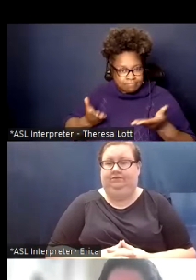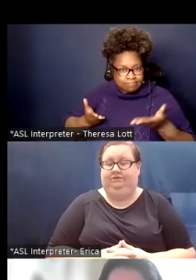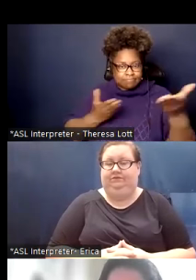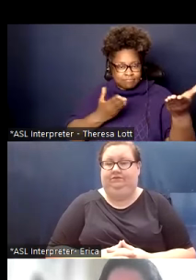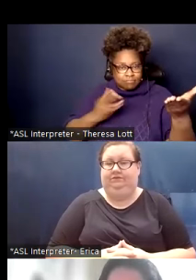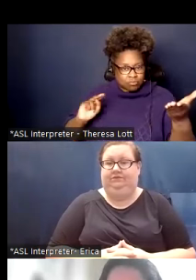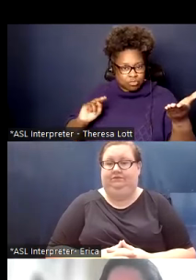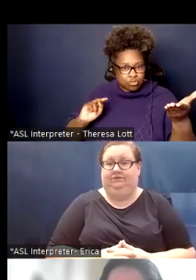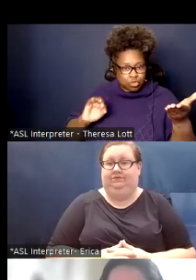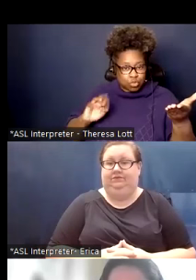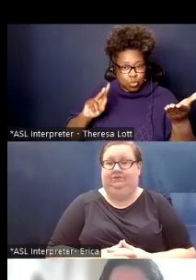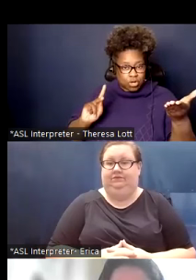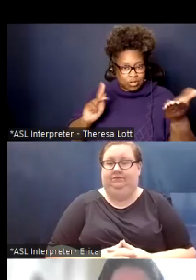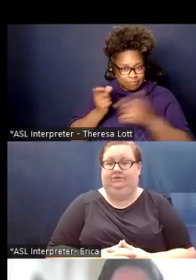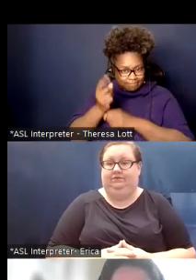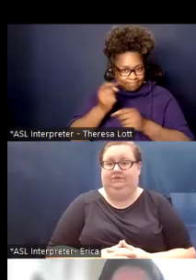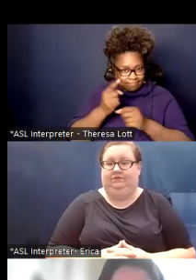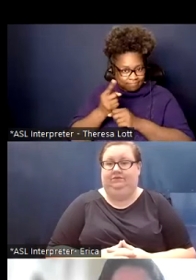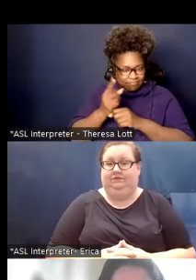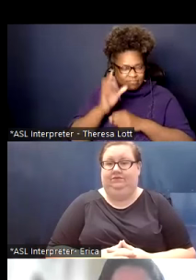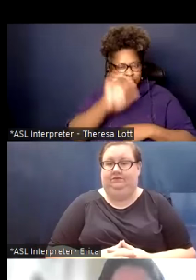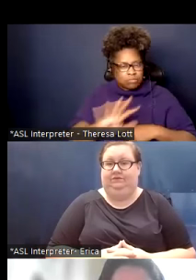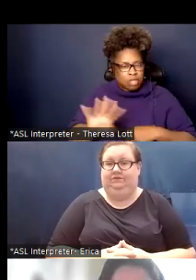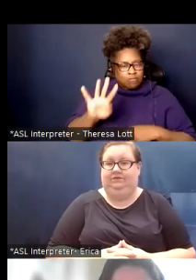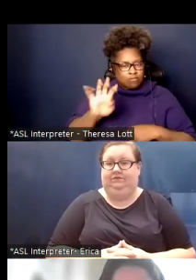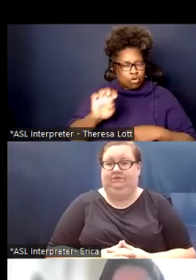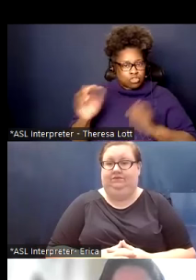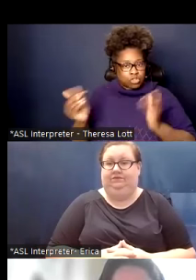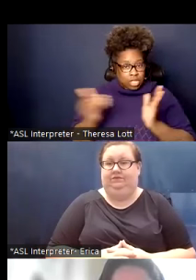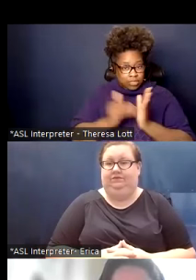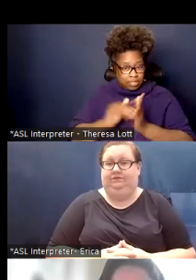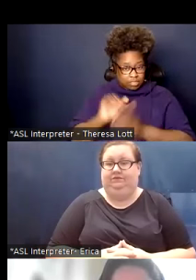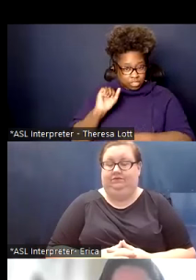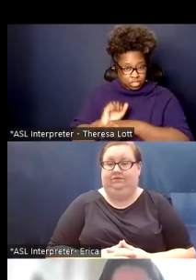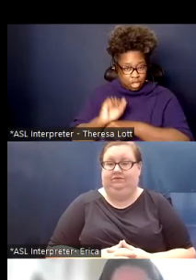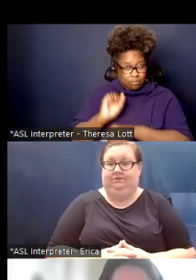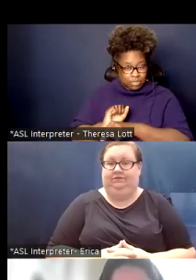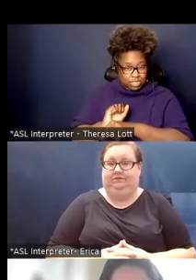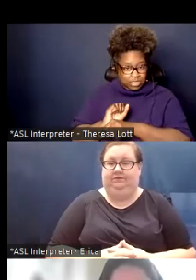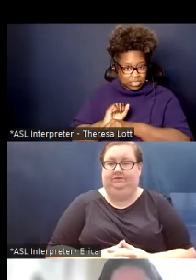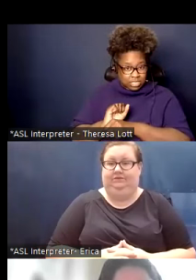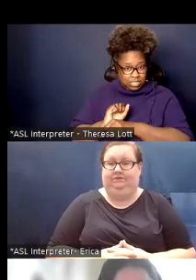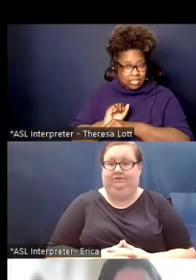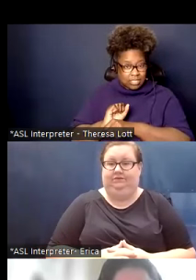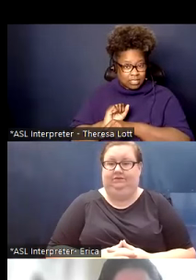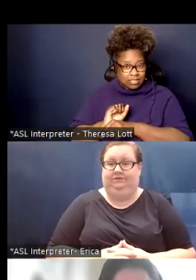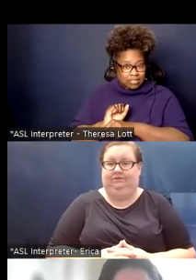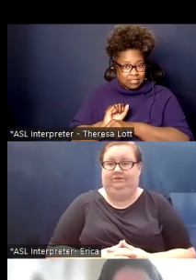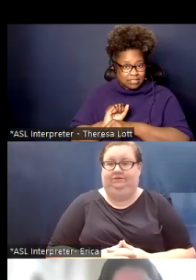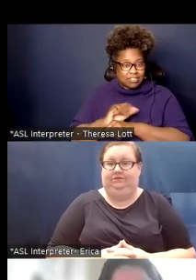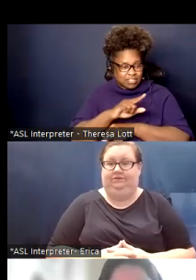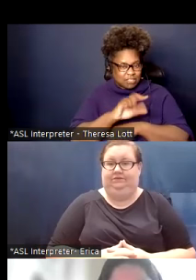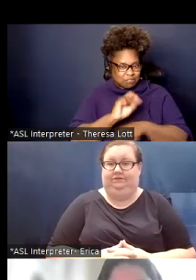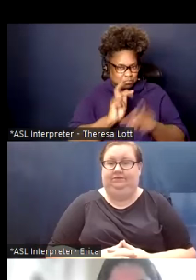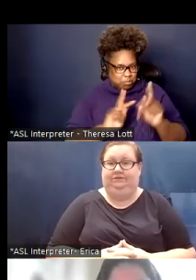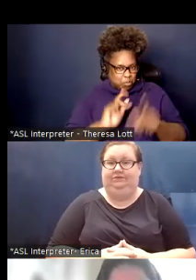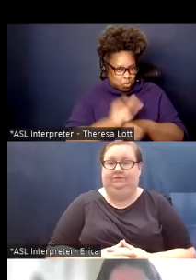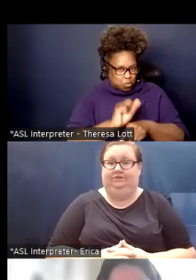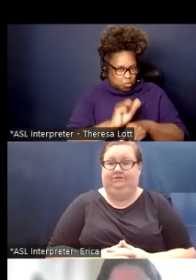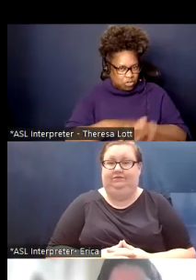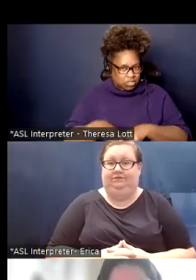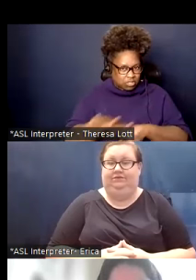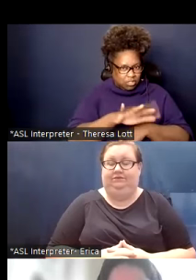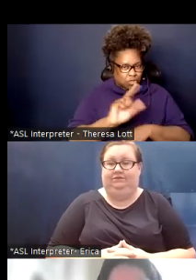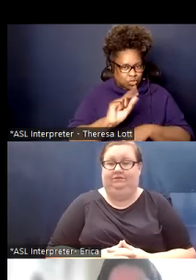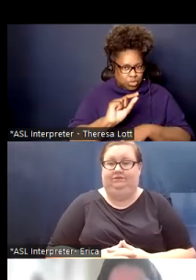annually, and estimated 400,000 jobs associated with the port as of 2018. New Jersey